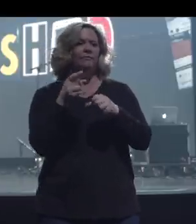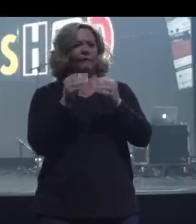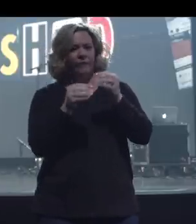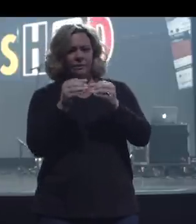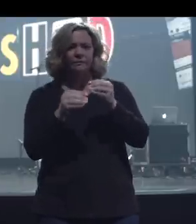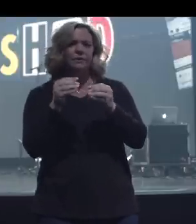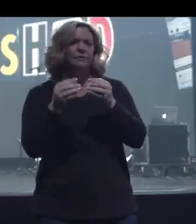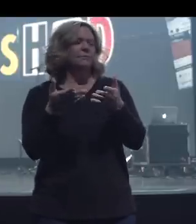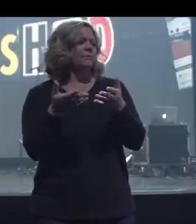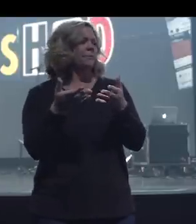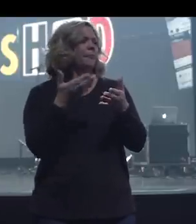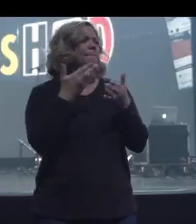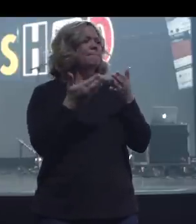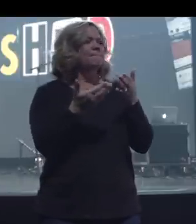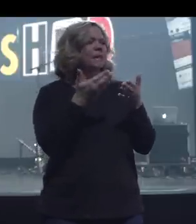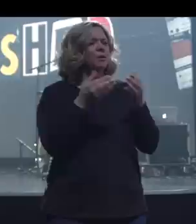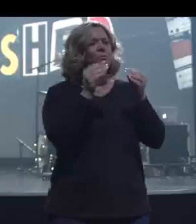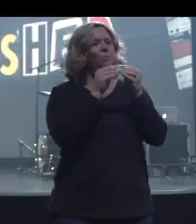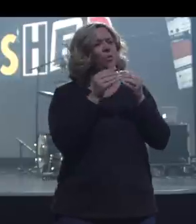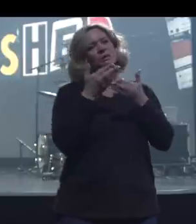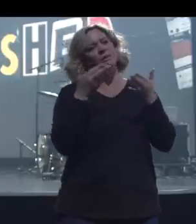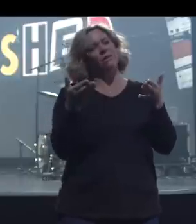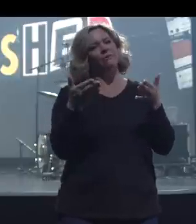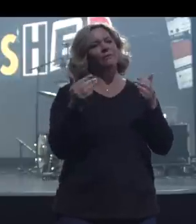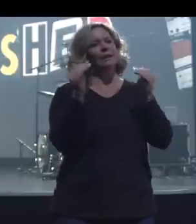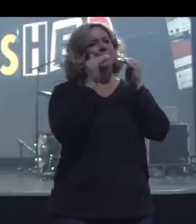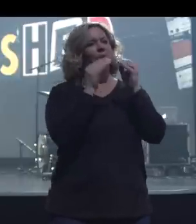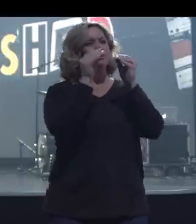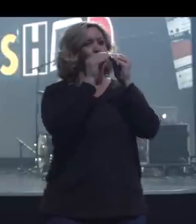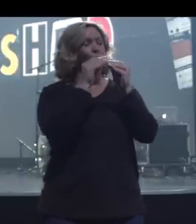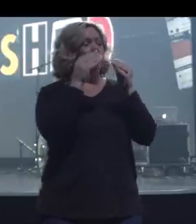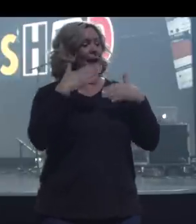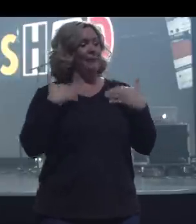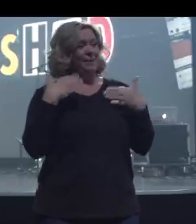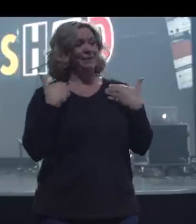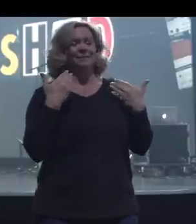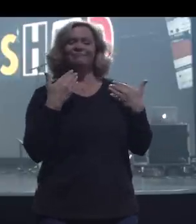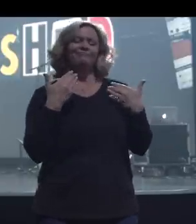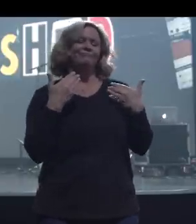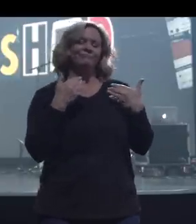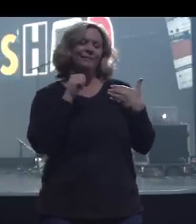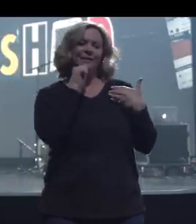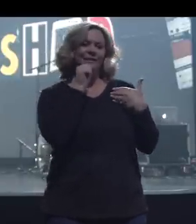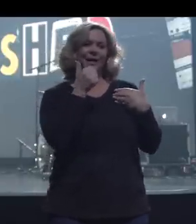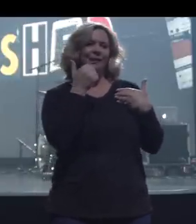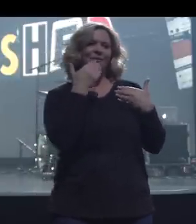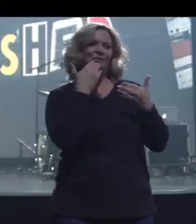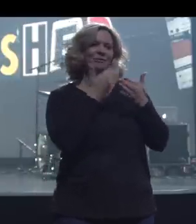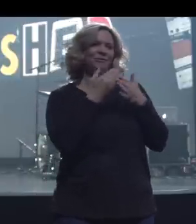Maybe the formula more stuff equals more happiness is just bad math.